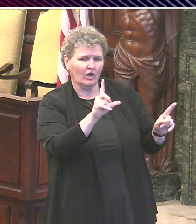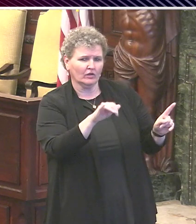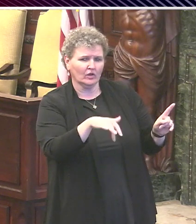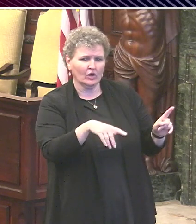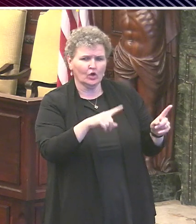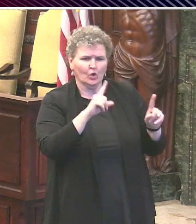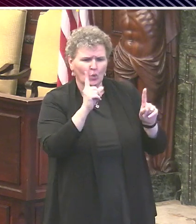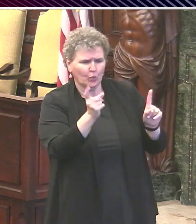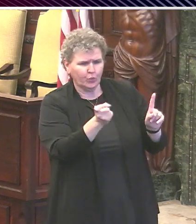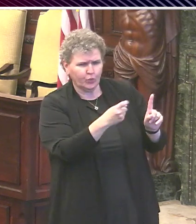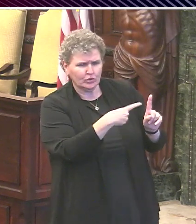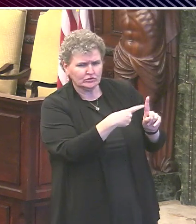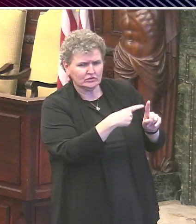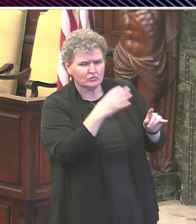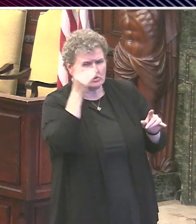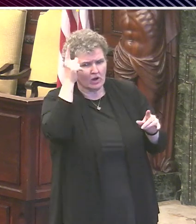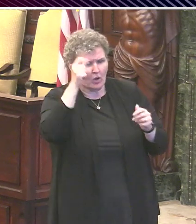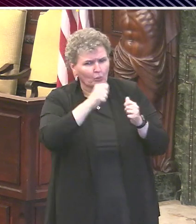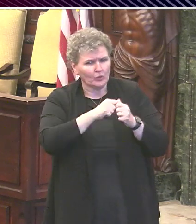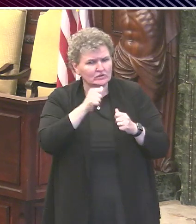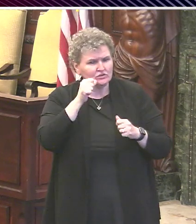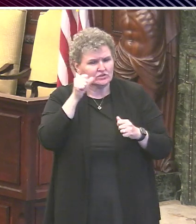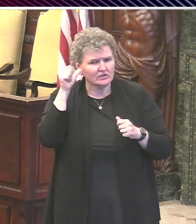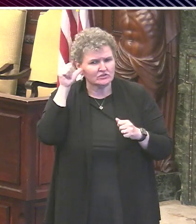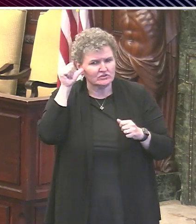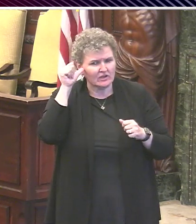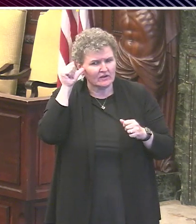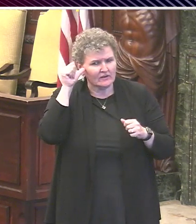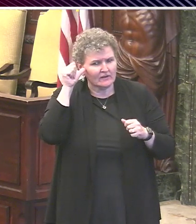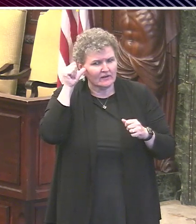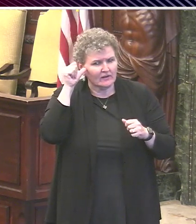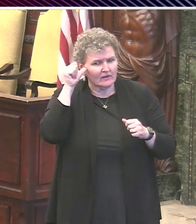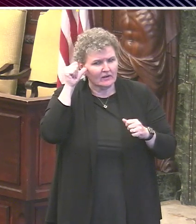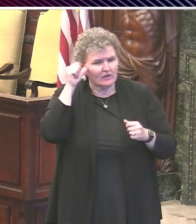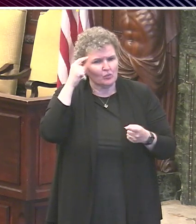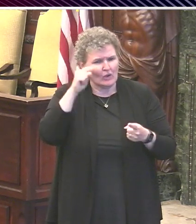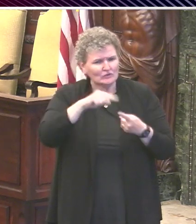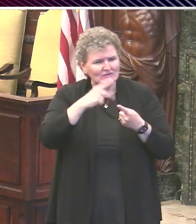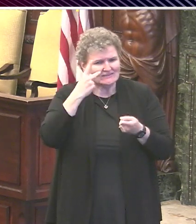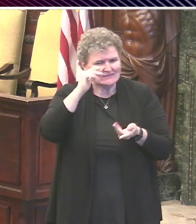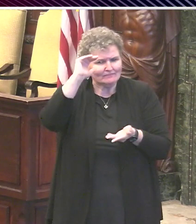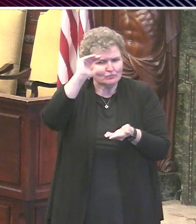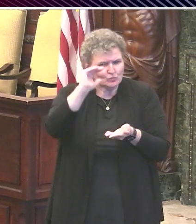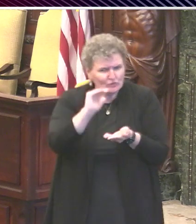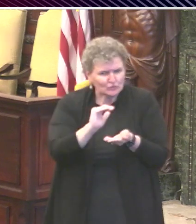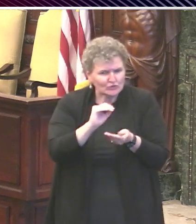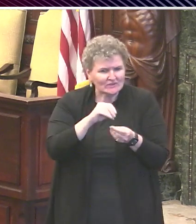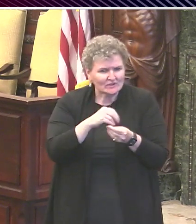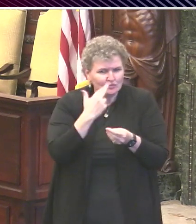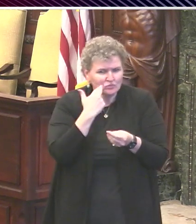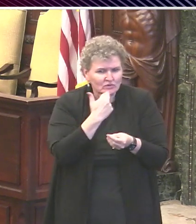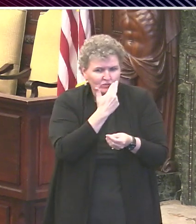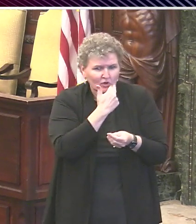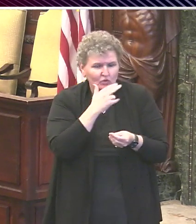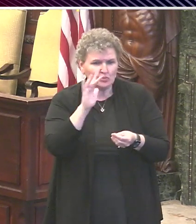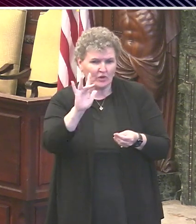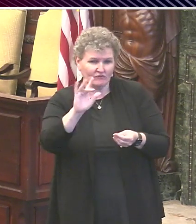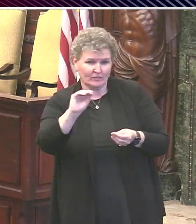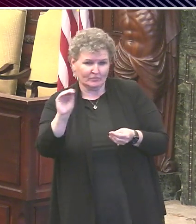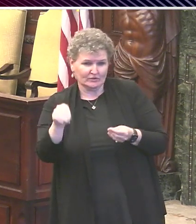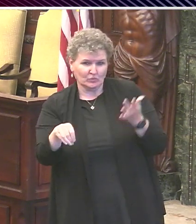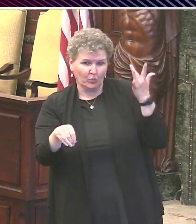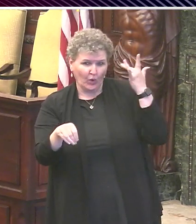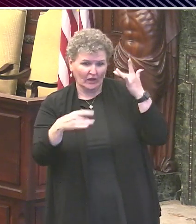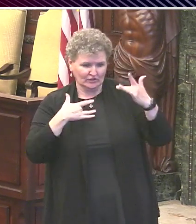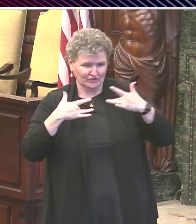the governor comes out yesterday, says we're reducing in restaurants to 25% because we're so concerned